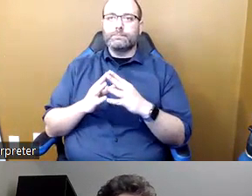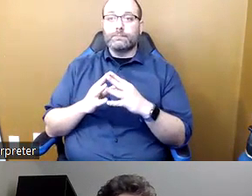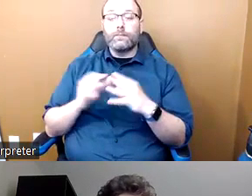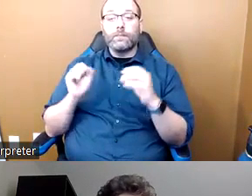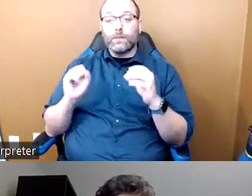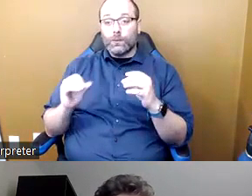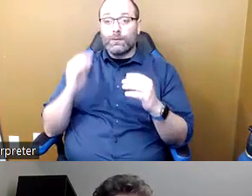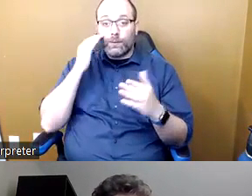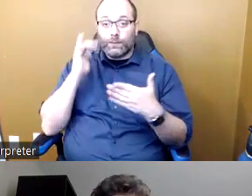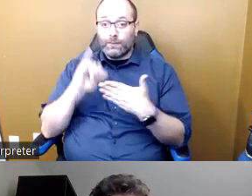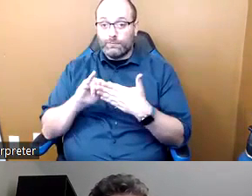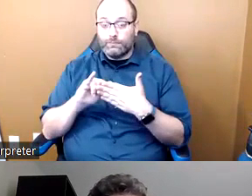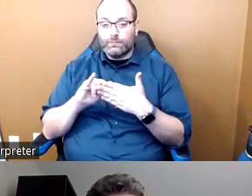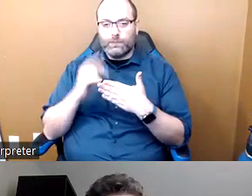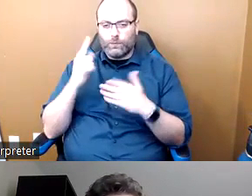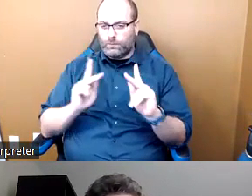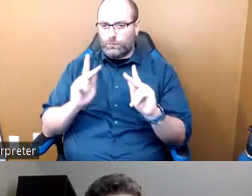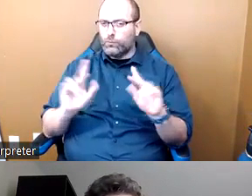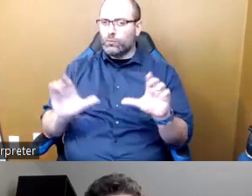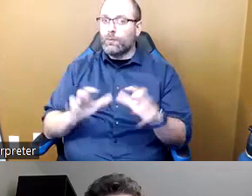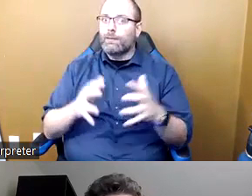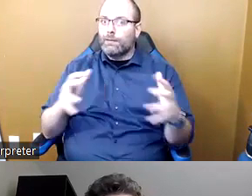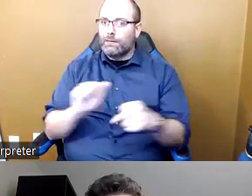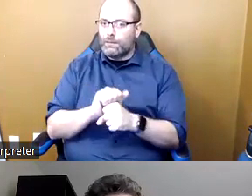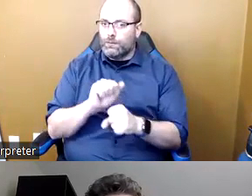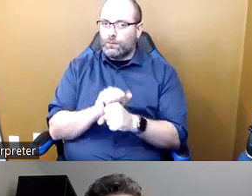So I know that for those of us that do a lot of work,